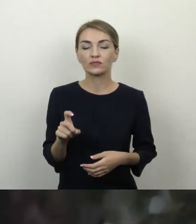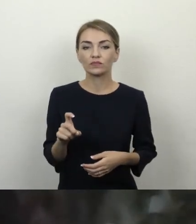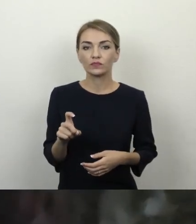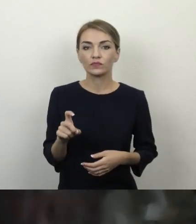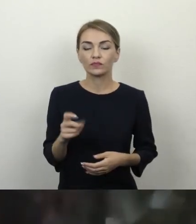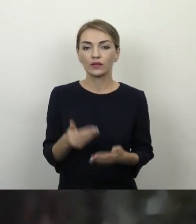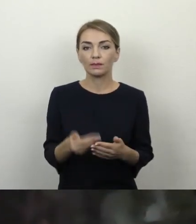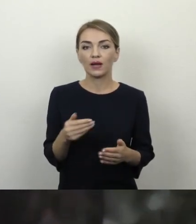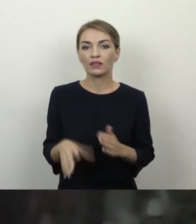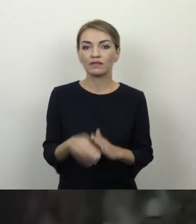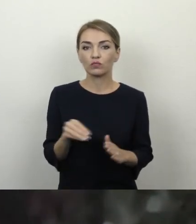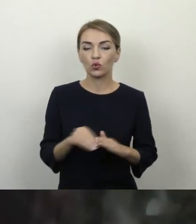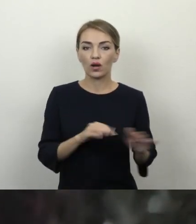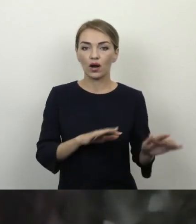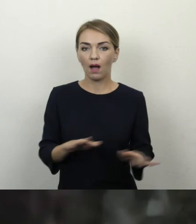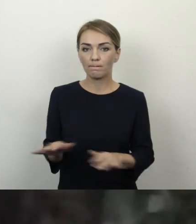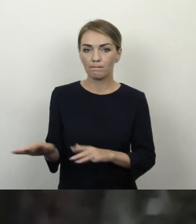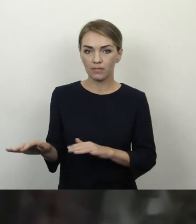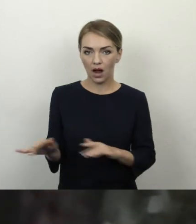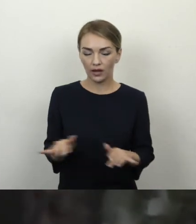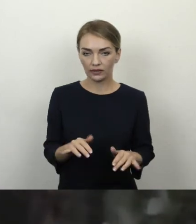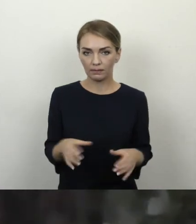excluded